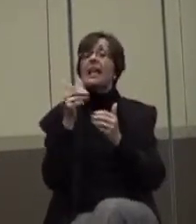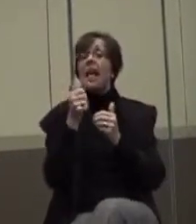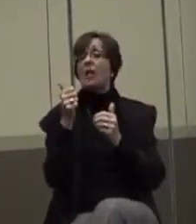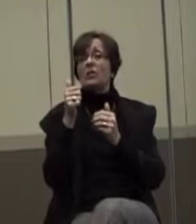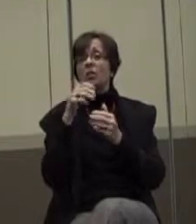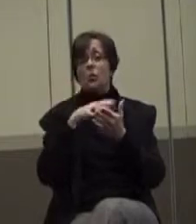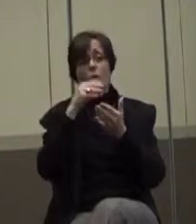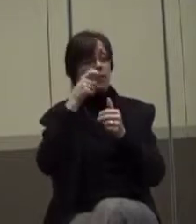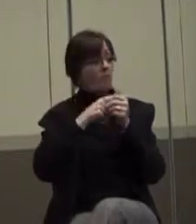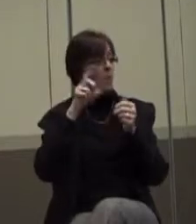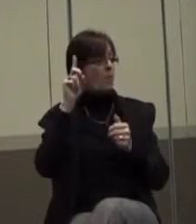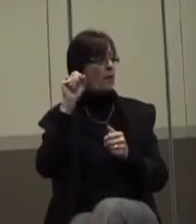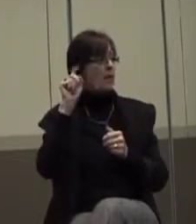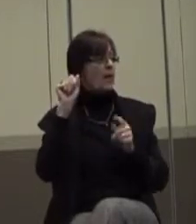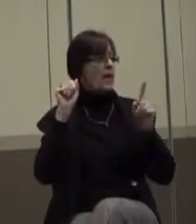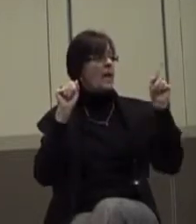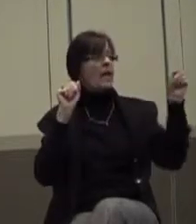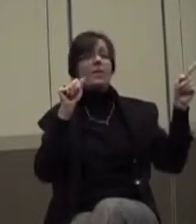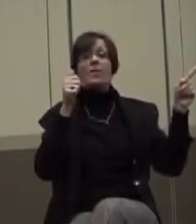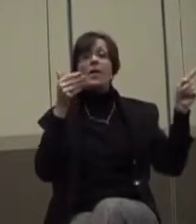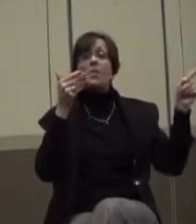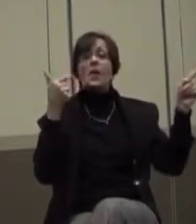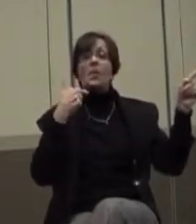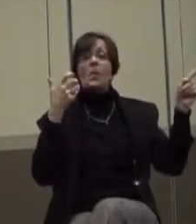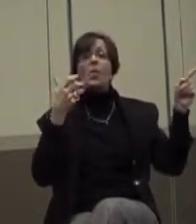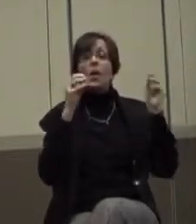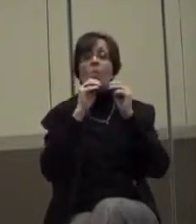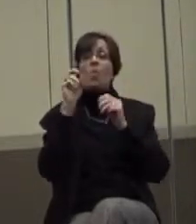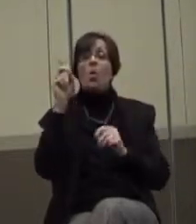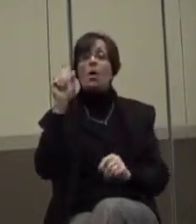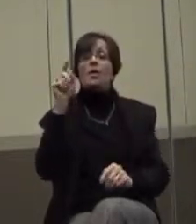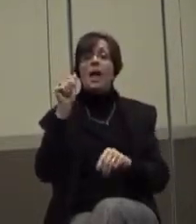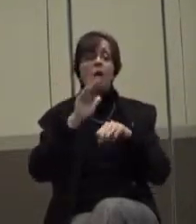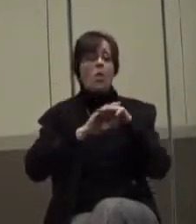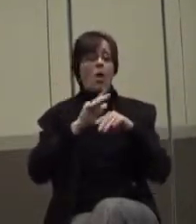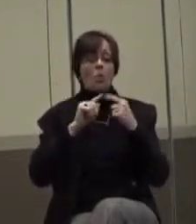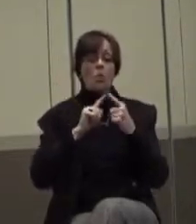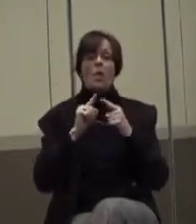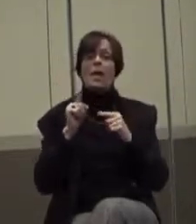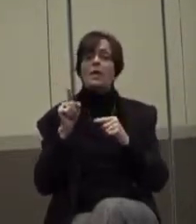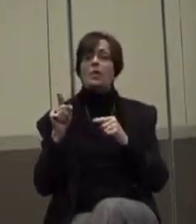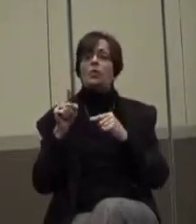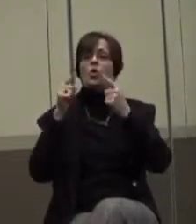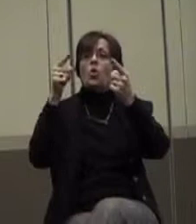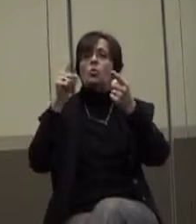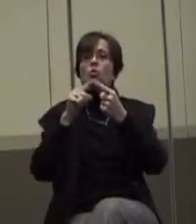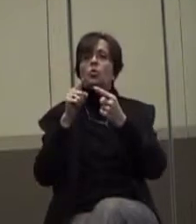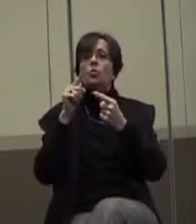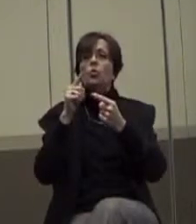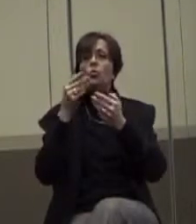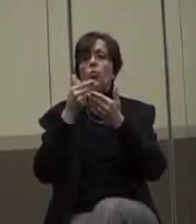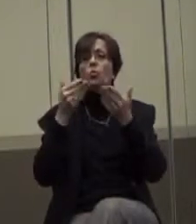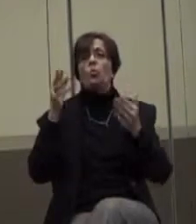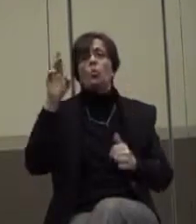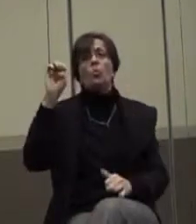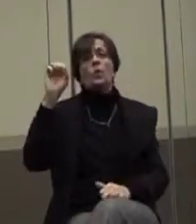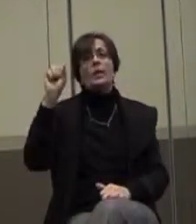data? Well, the other thing that we wanted to get more data on is when she goes to the resource